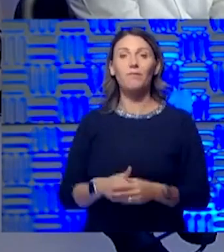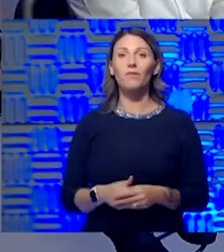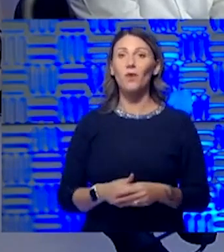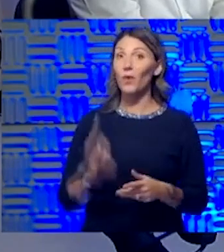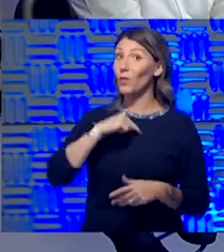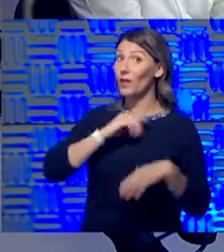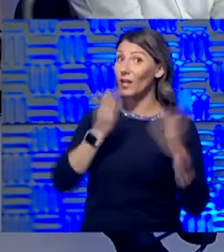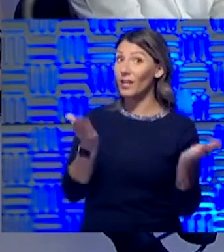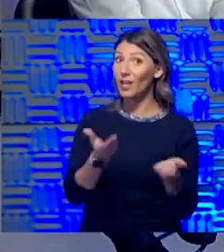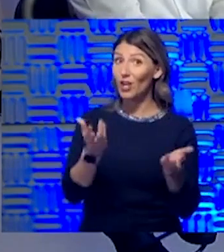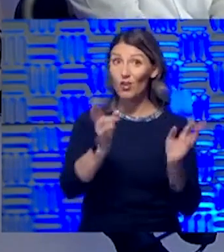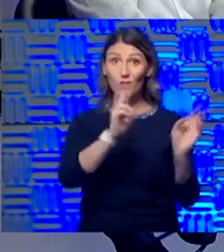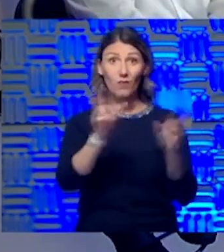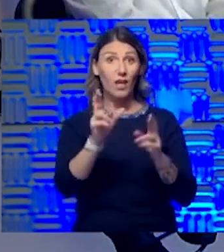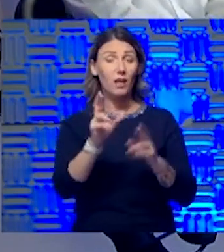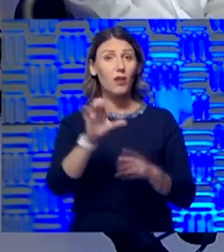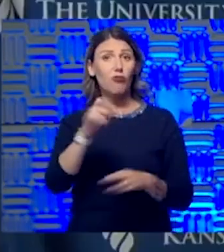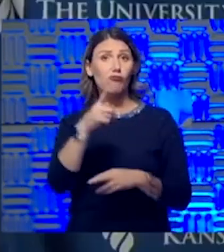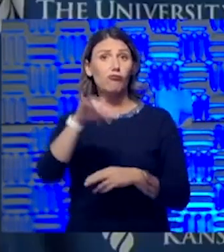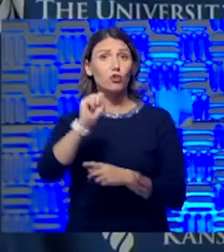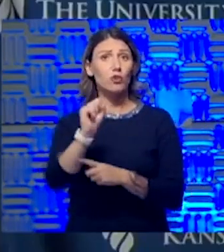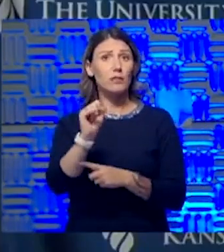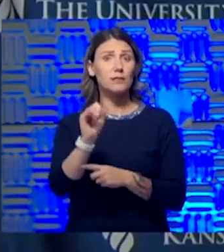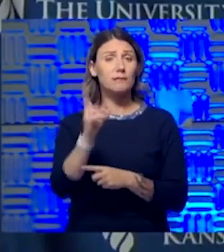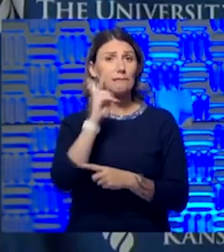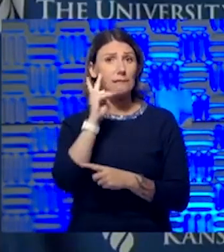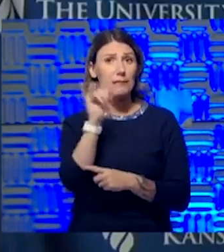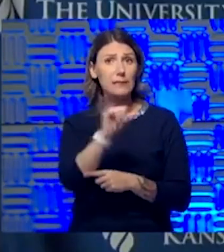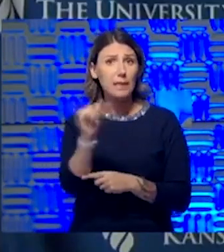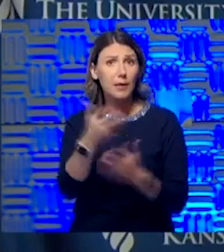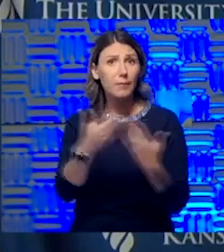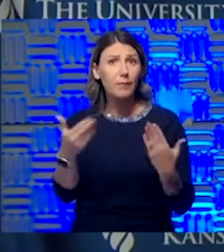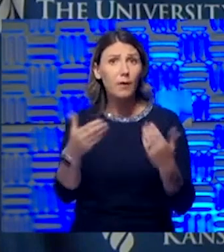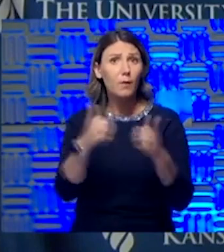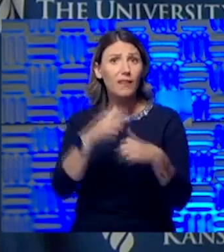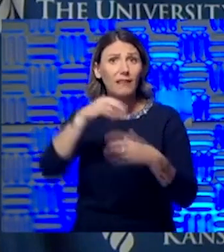We're ready. Chris, are you seeing the same thing on the inpatient side, folks, who may have waited too long to get care?